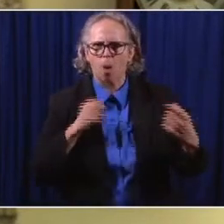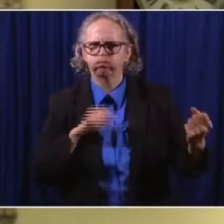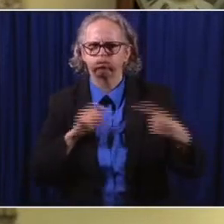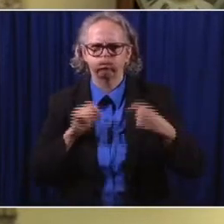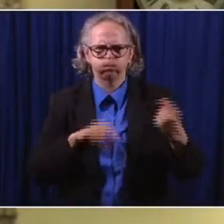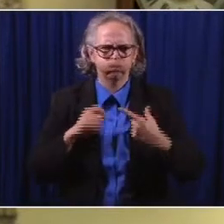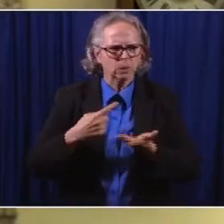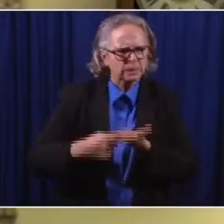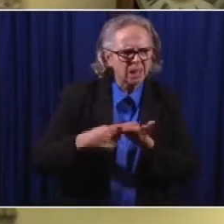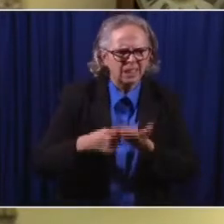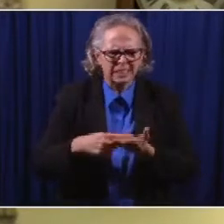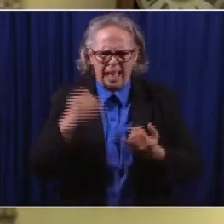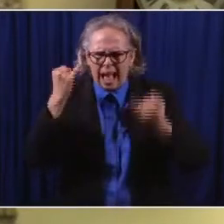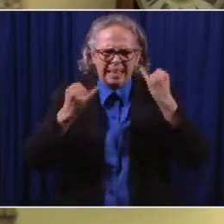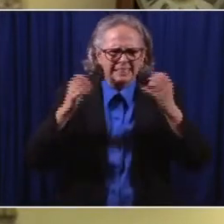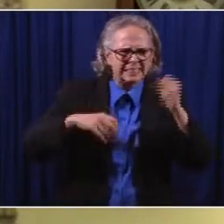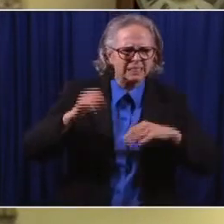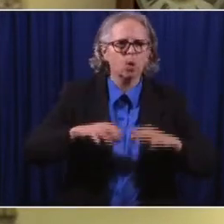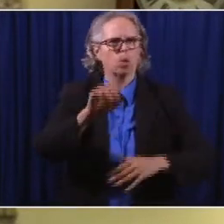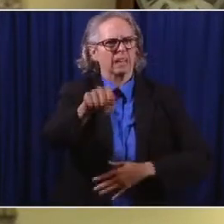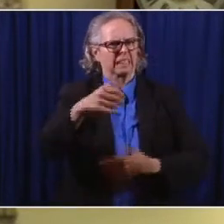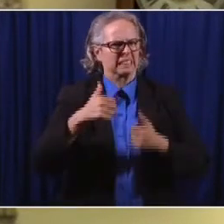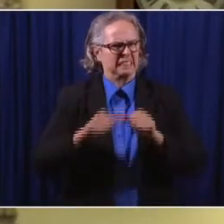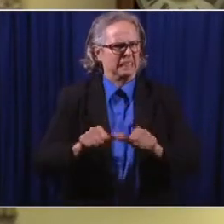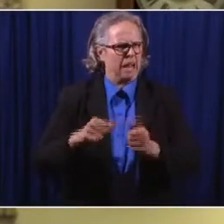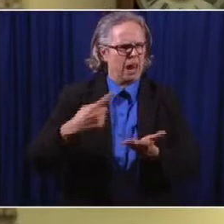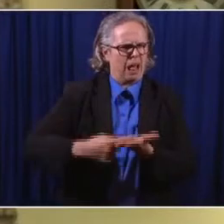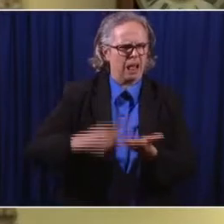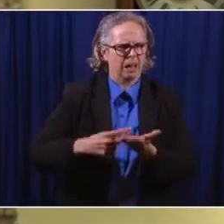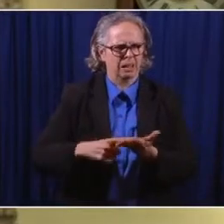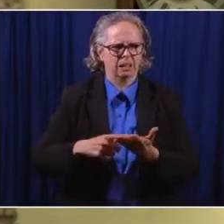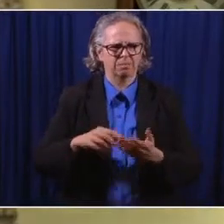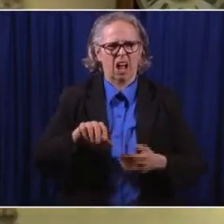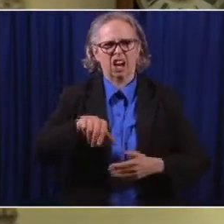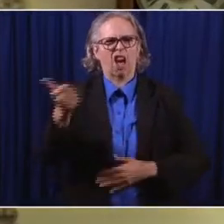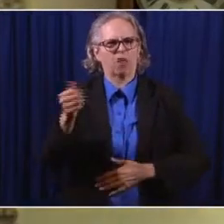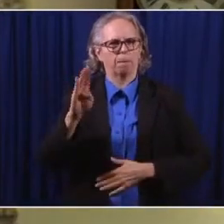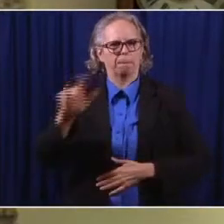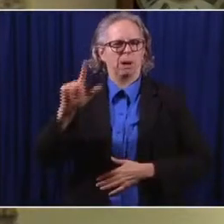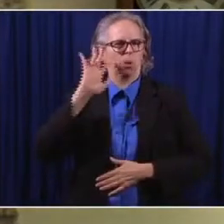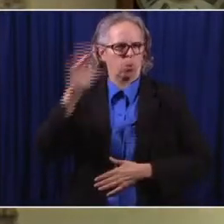as well. But yes, we need an additional bill. I know that's going